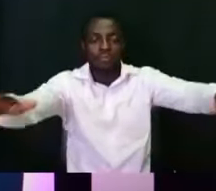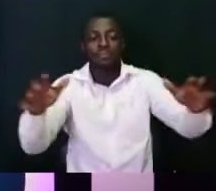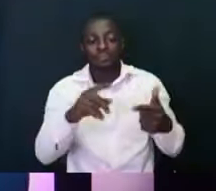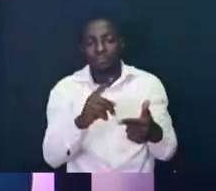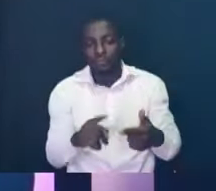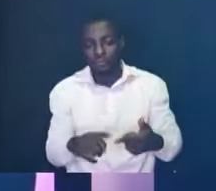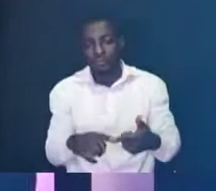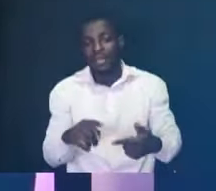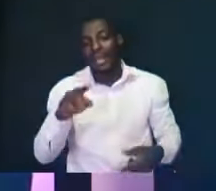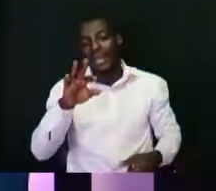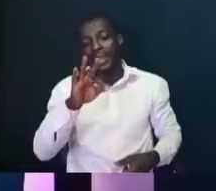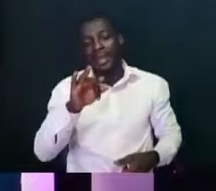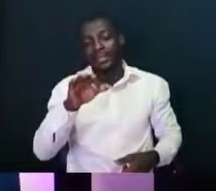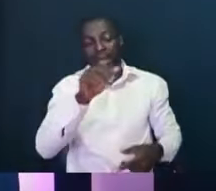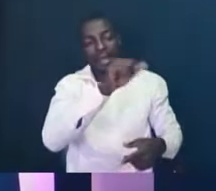19:20.